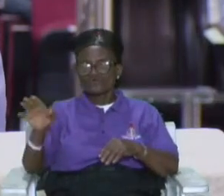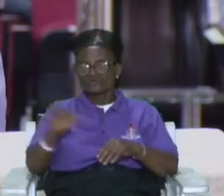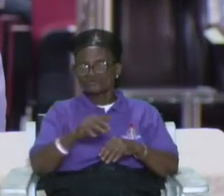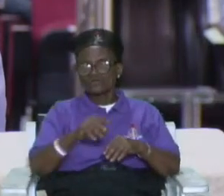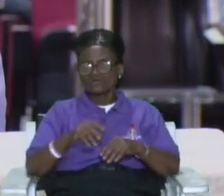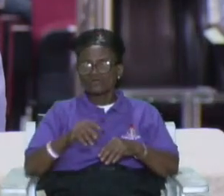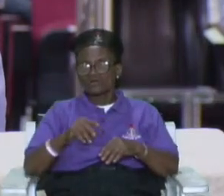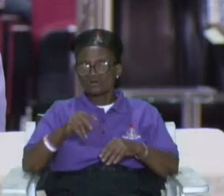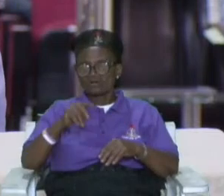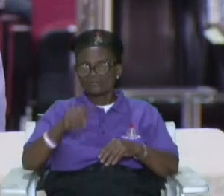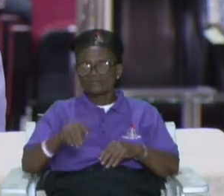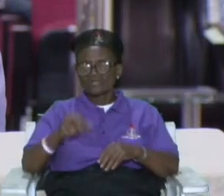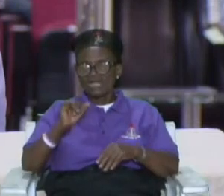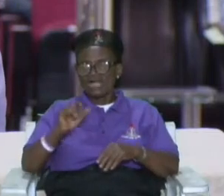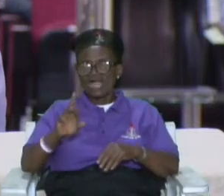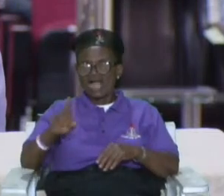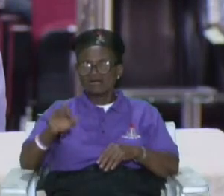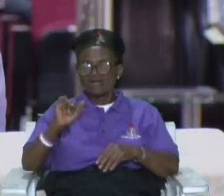letter.